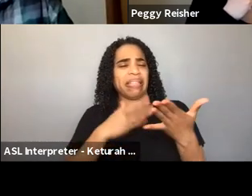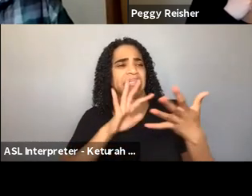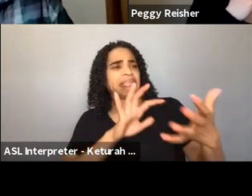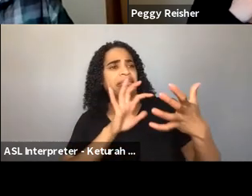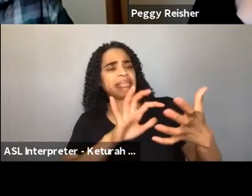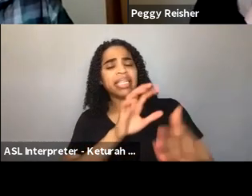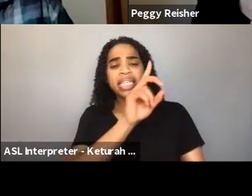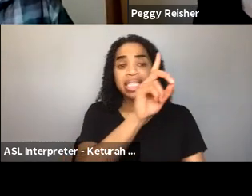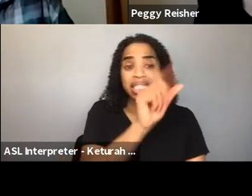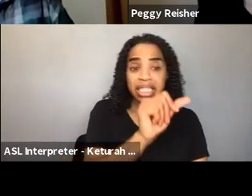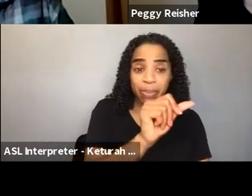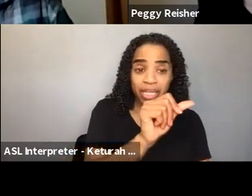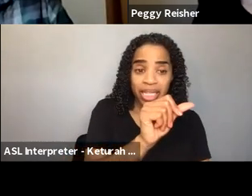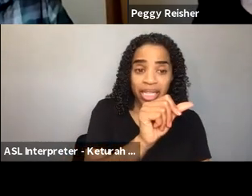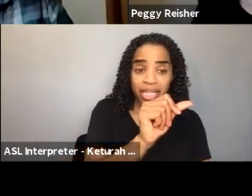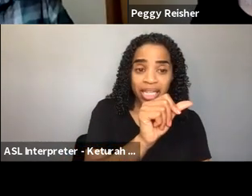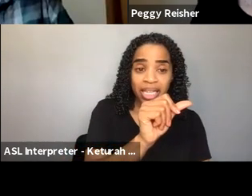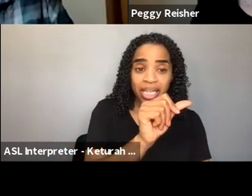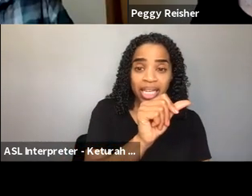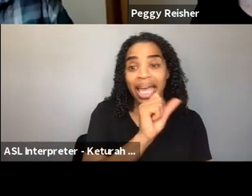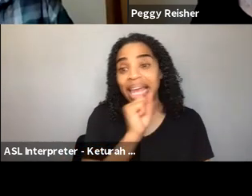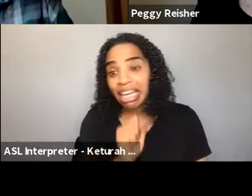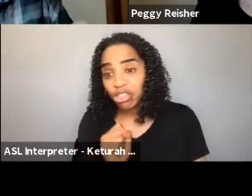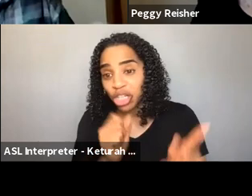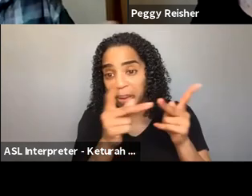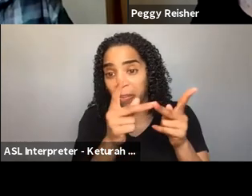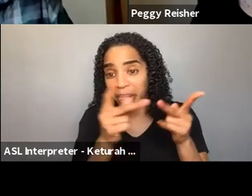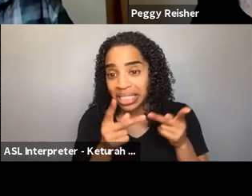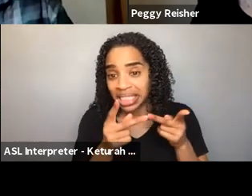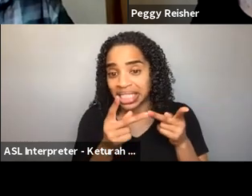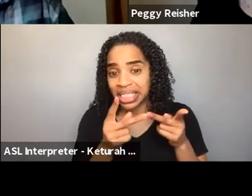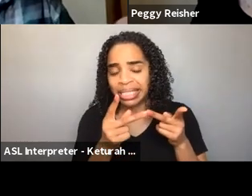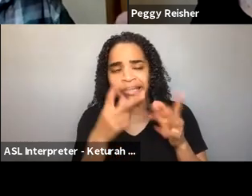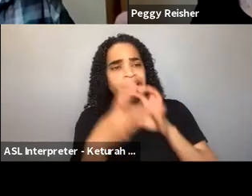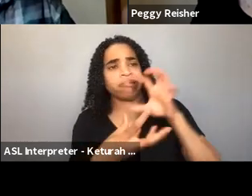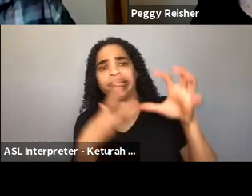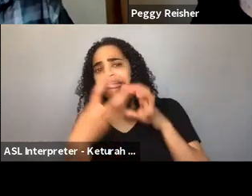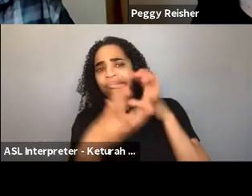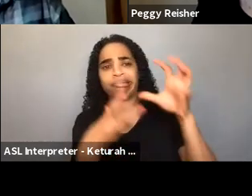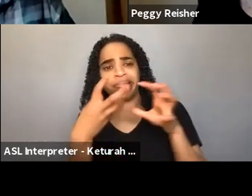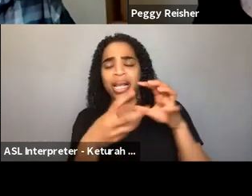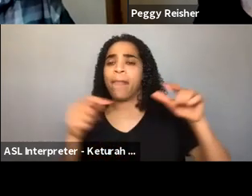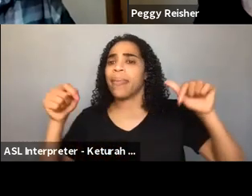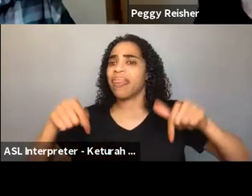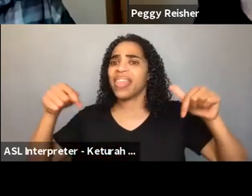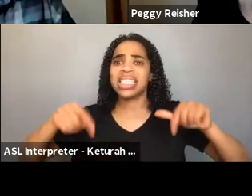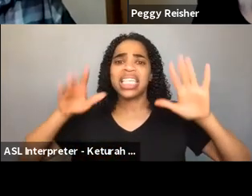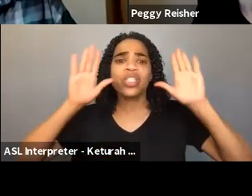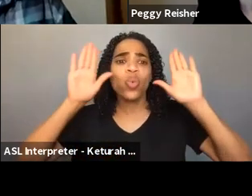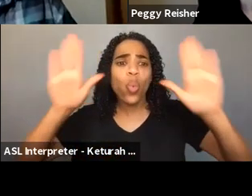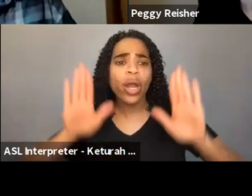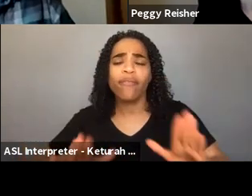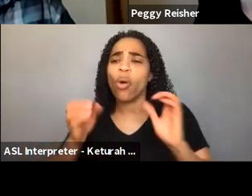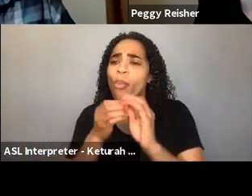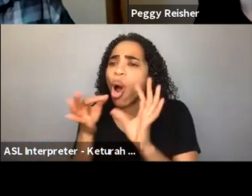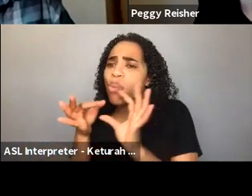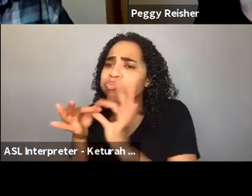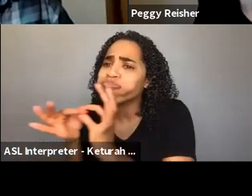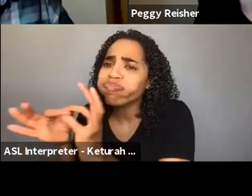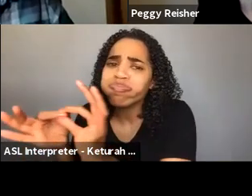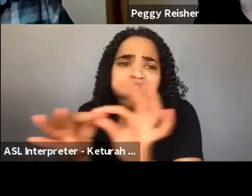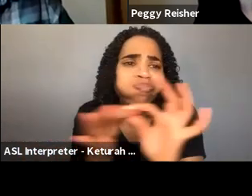and aging places. This is wonderful how this is